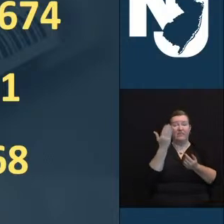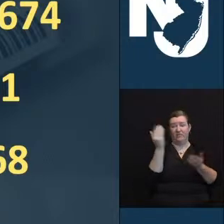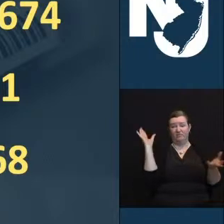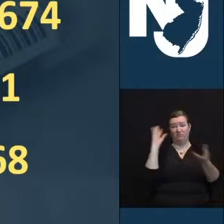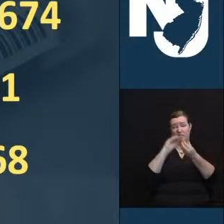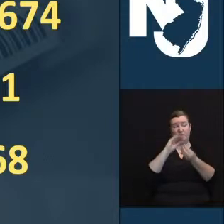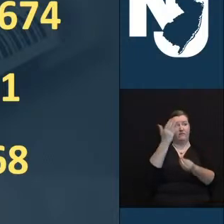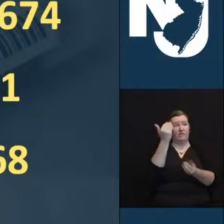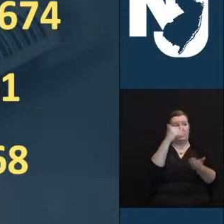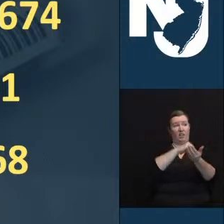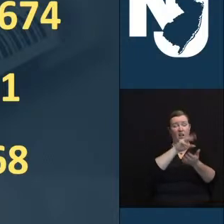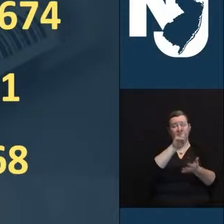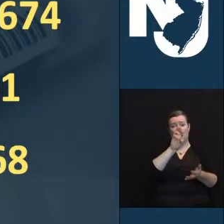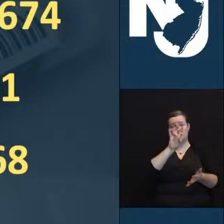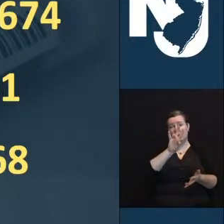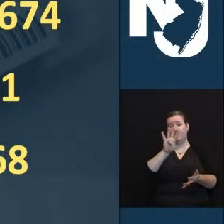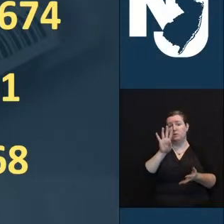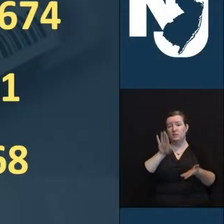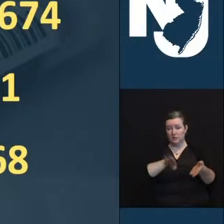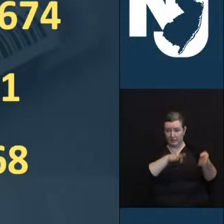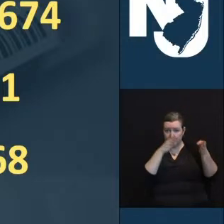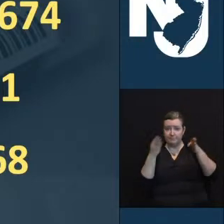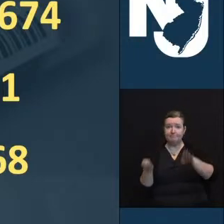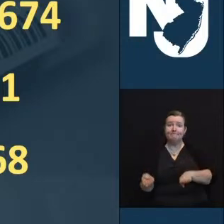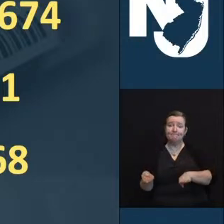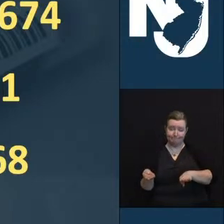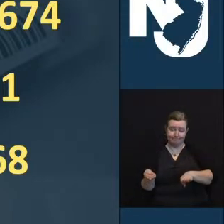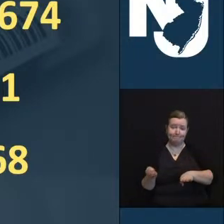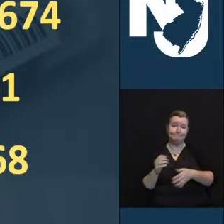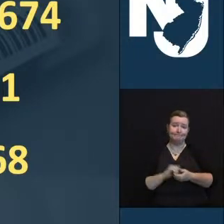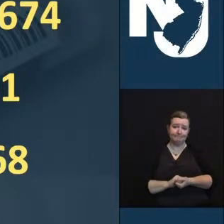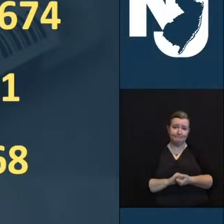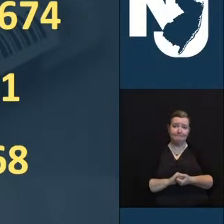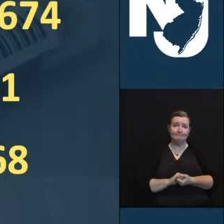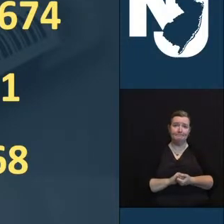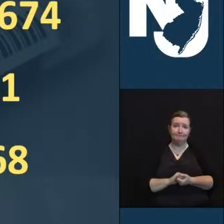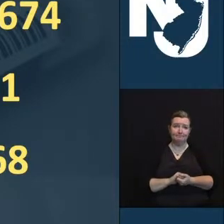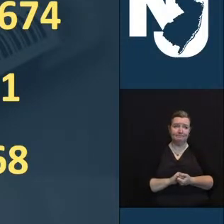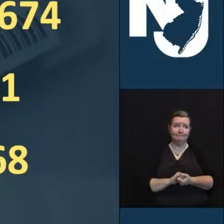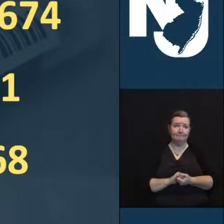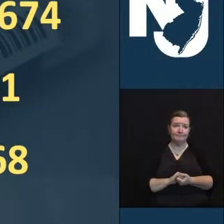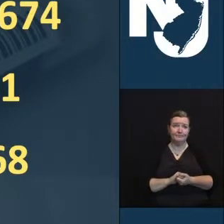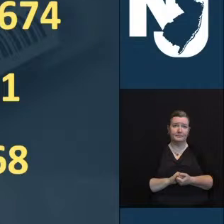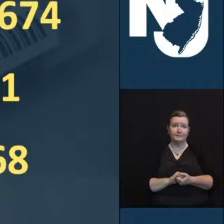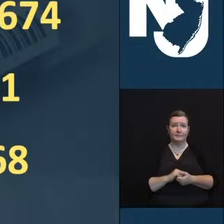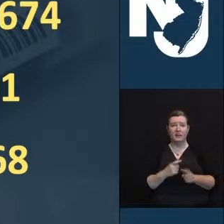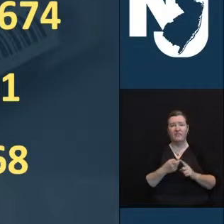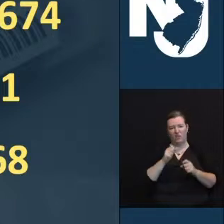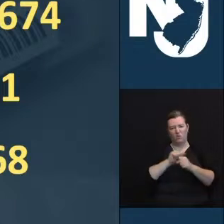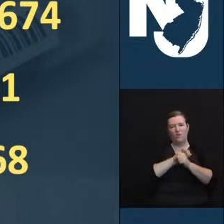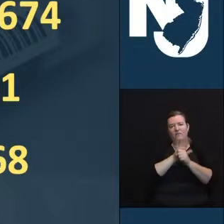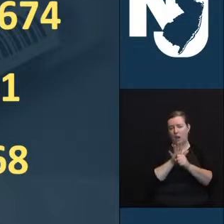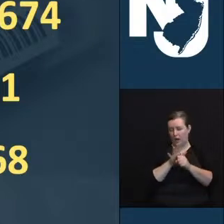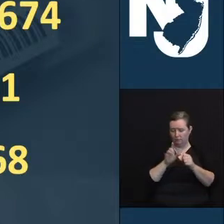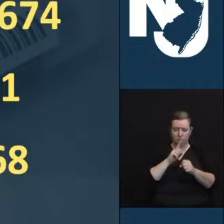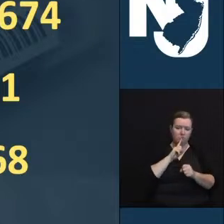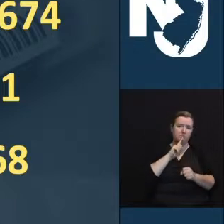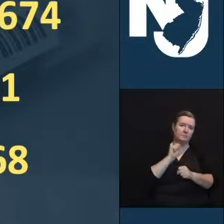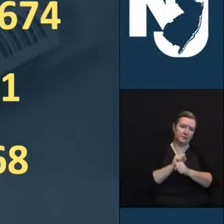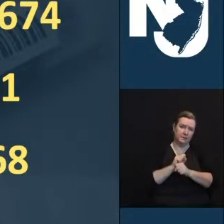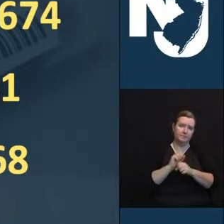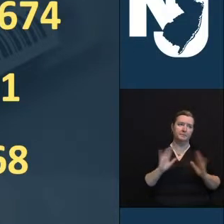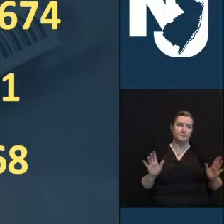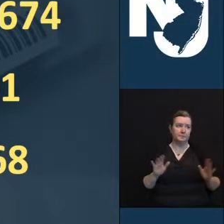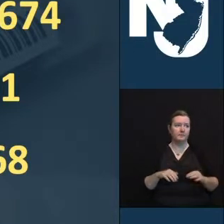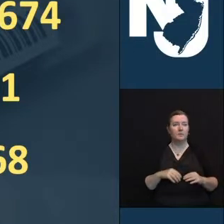15,674 New Jerseyans have lost their lives confirmed to have passed from COVID-related complications, and the number